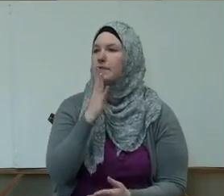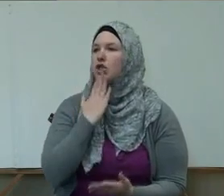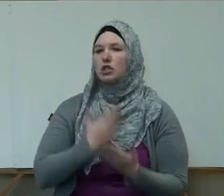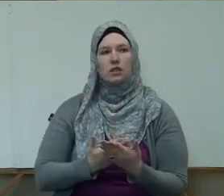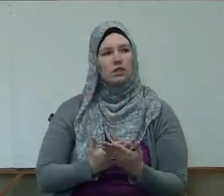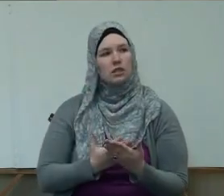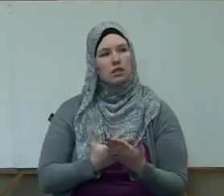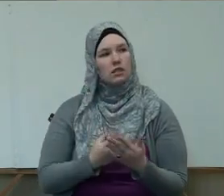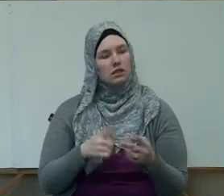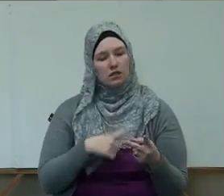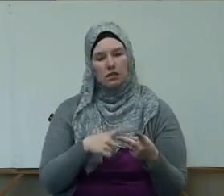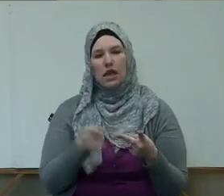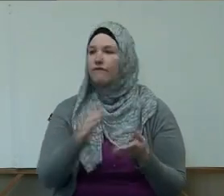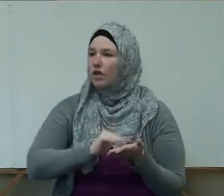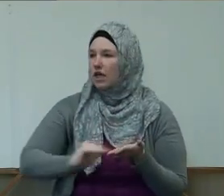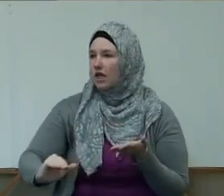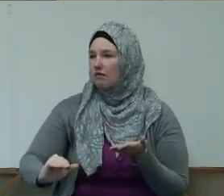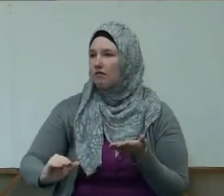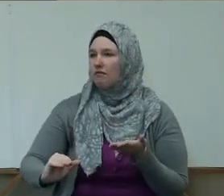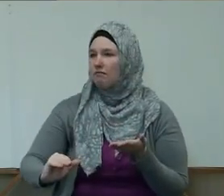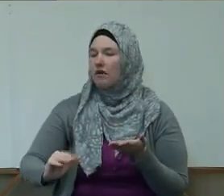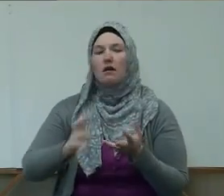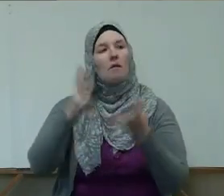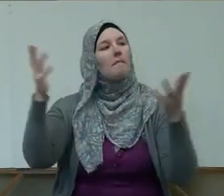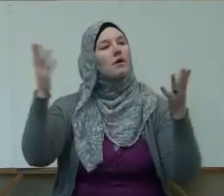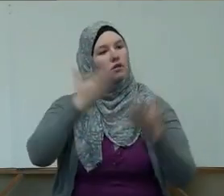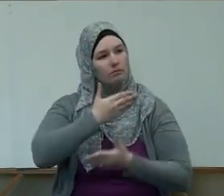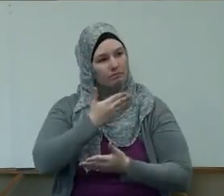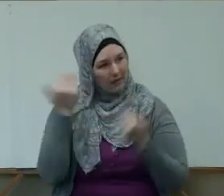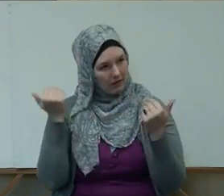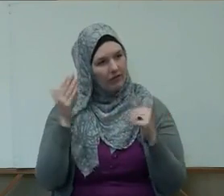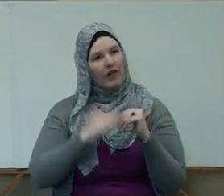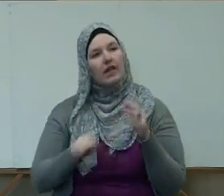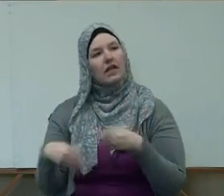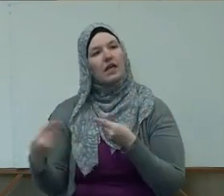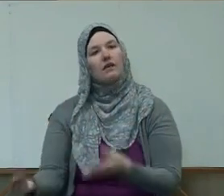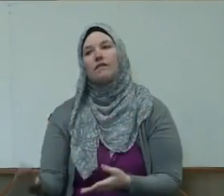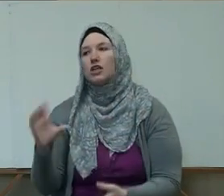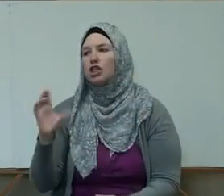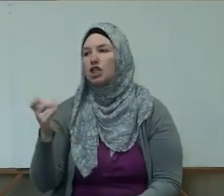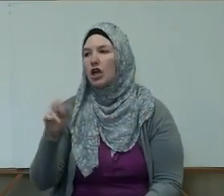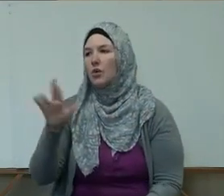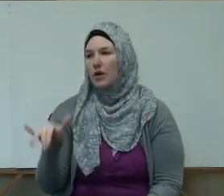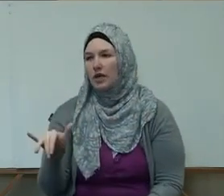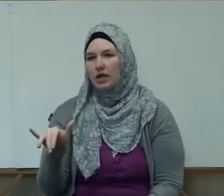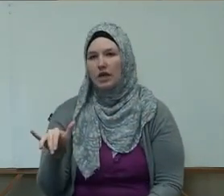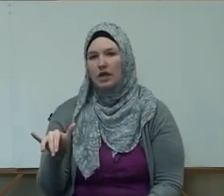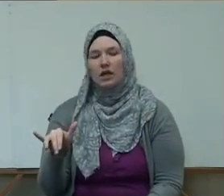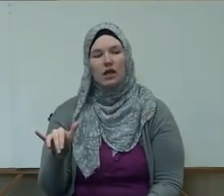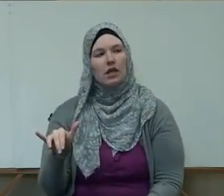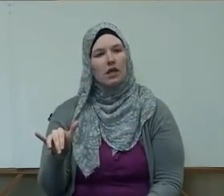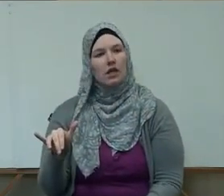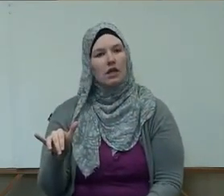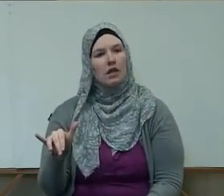and to forgive is much better than giving a charity that is followed by playing your